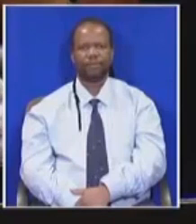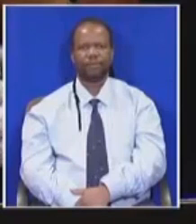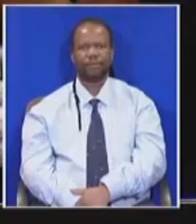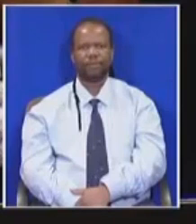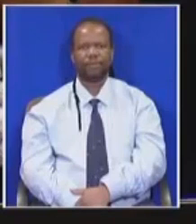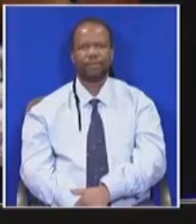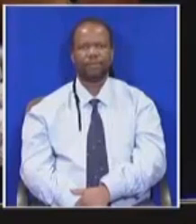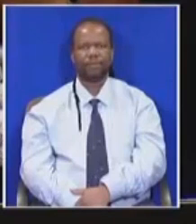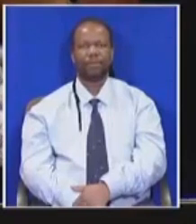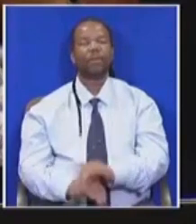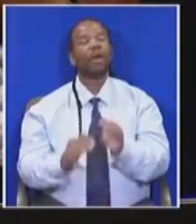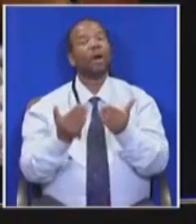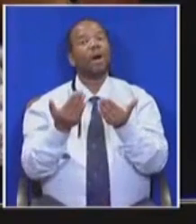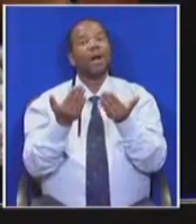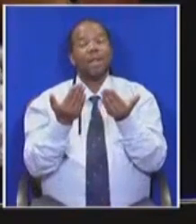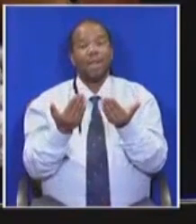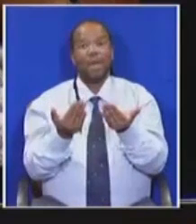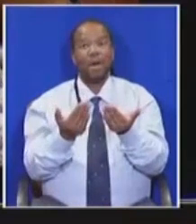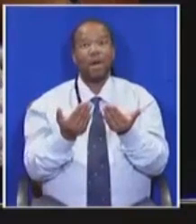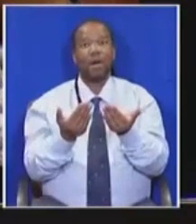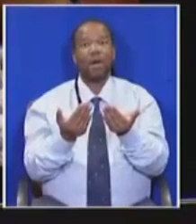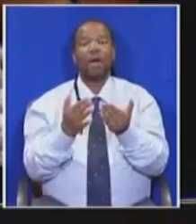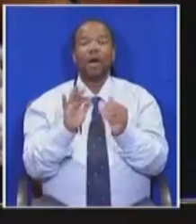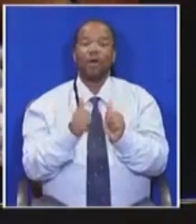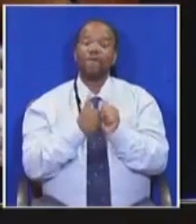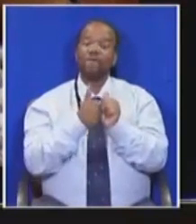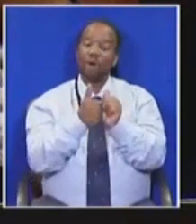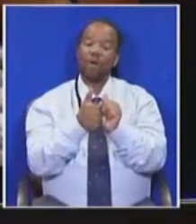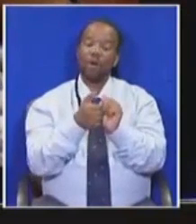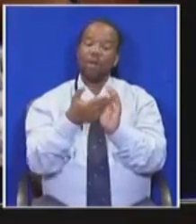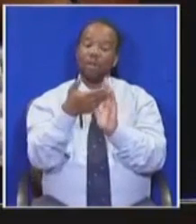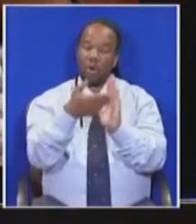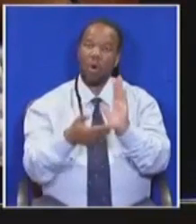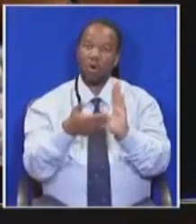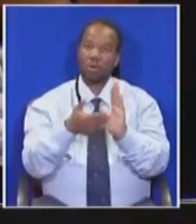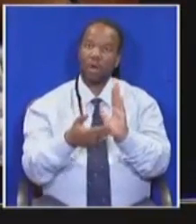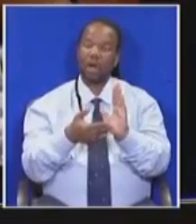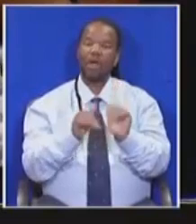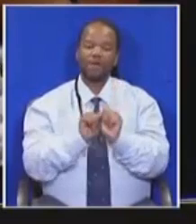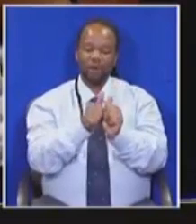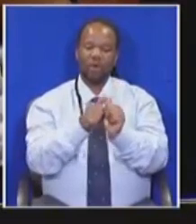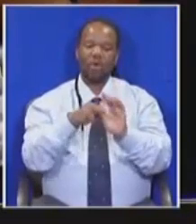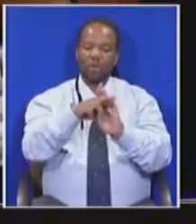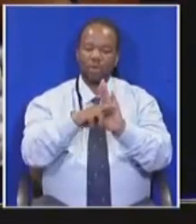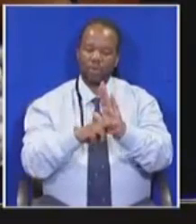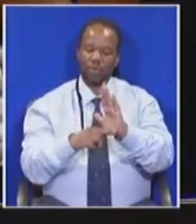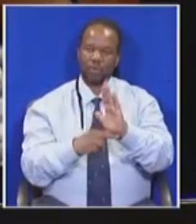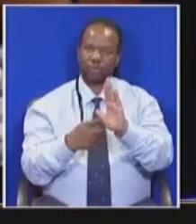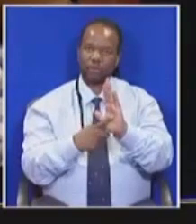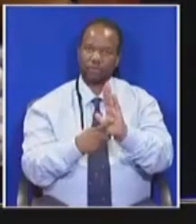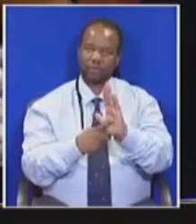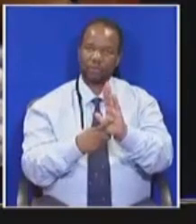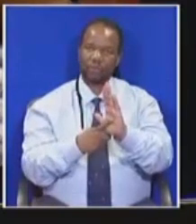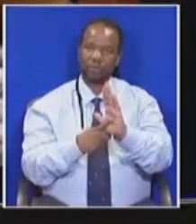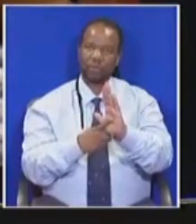And I am going to I'm going to follow the order, I'm going to follow the rules, and I will let you